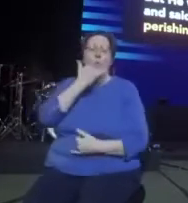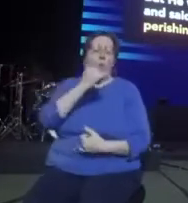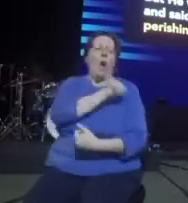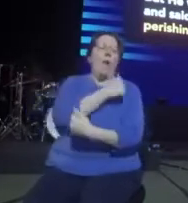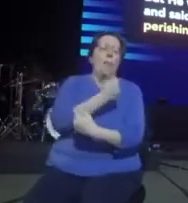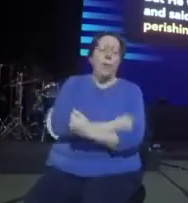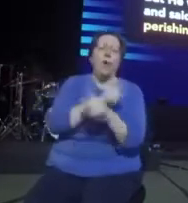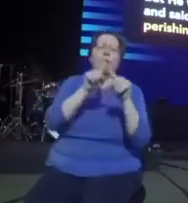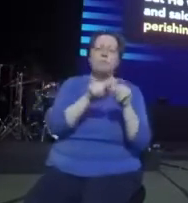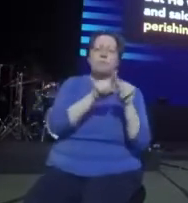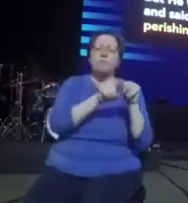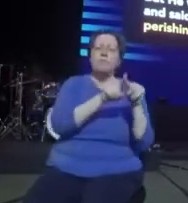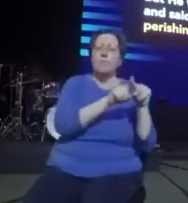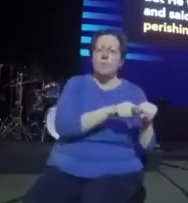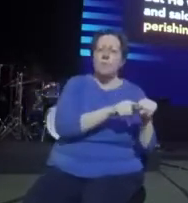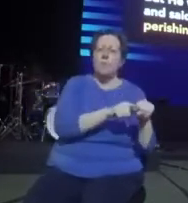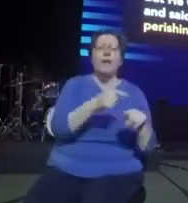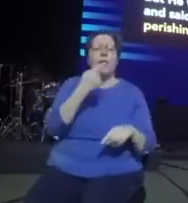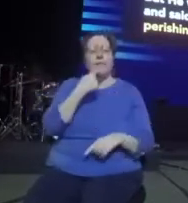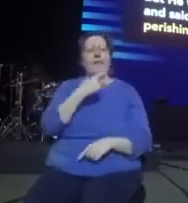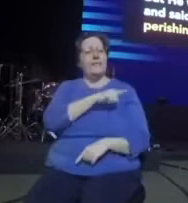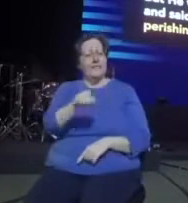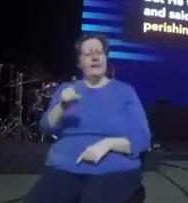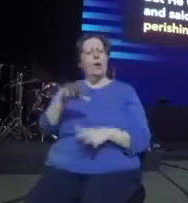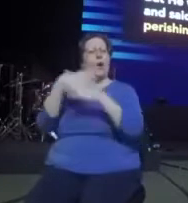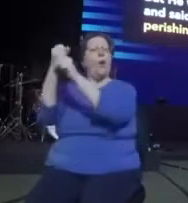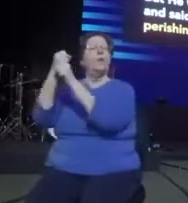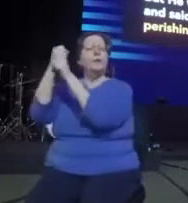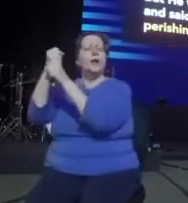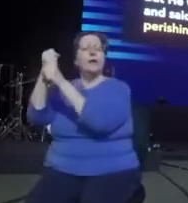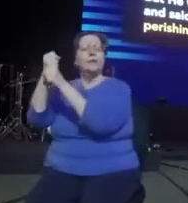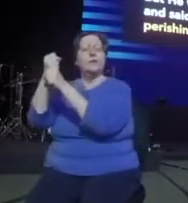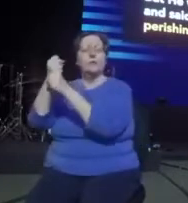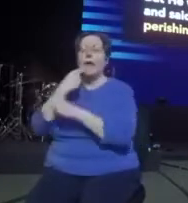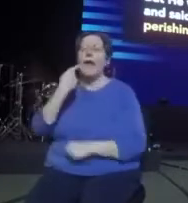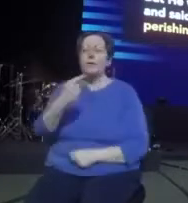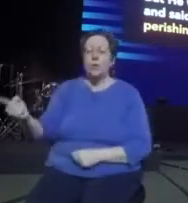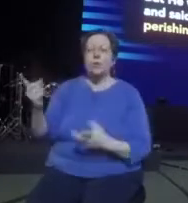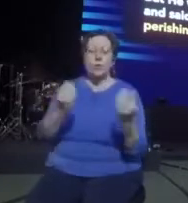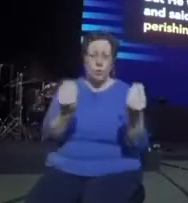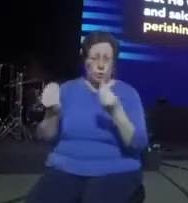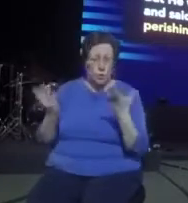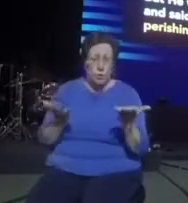authority for the storm that spoke into their life and told them what to do.